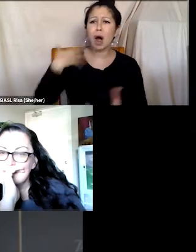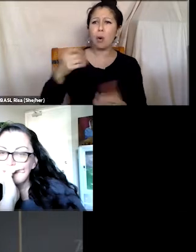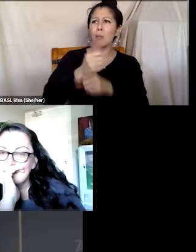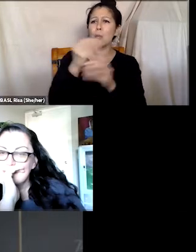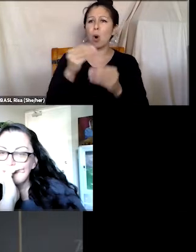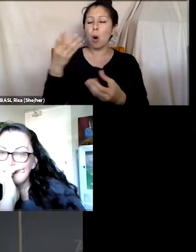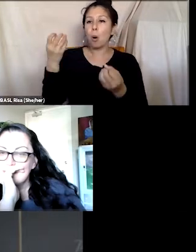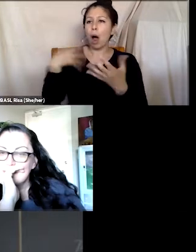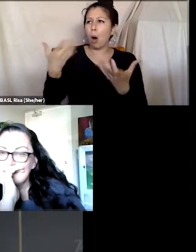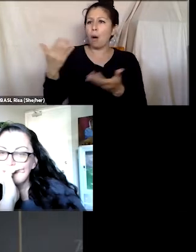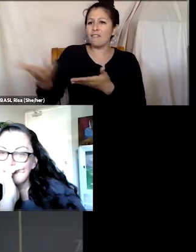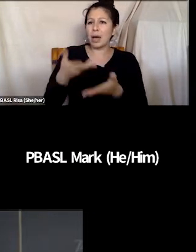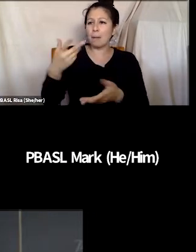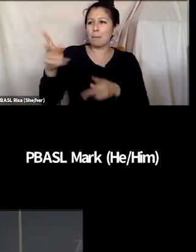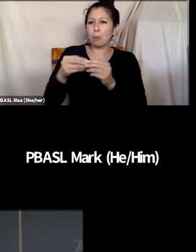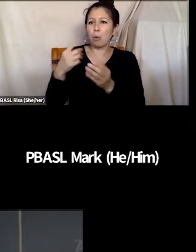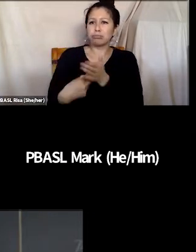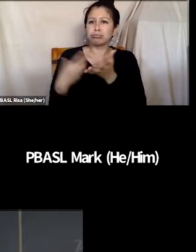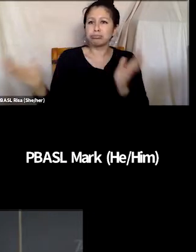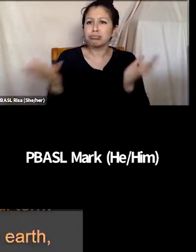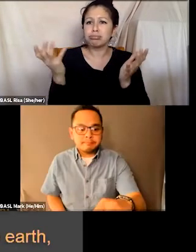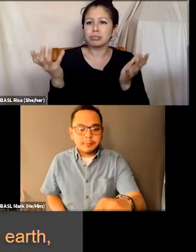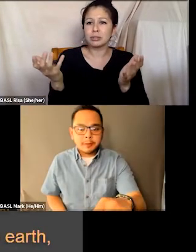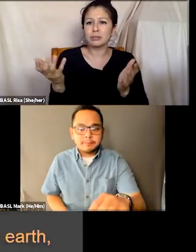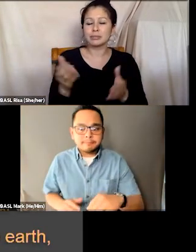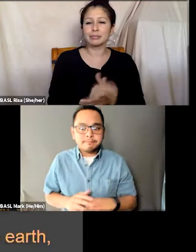more dialogue. Next slide.